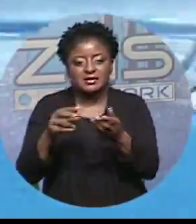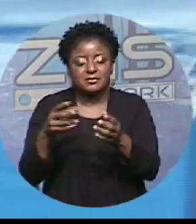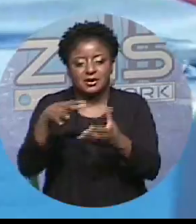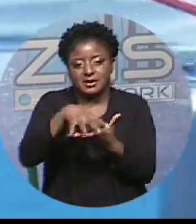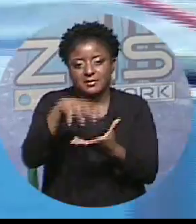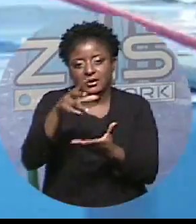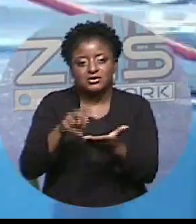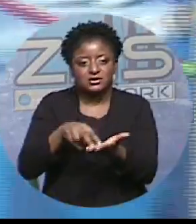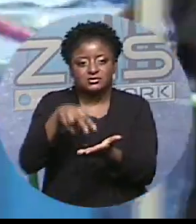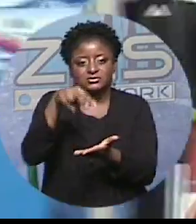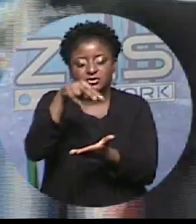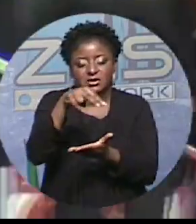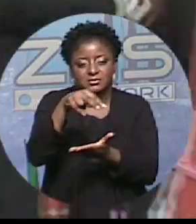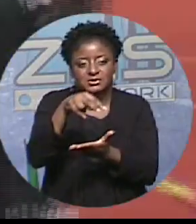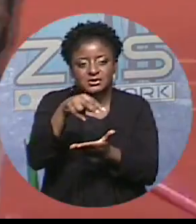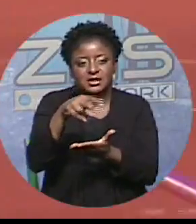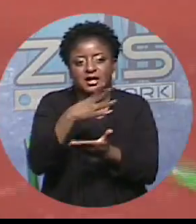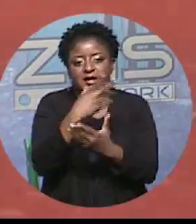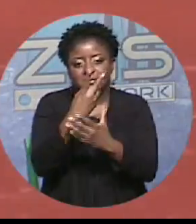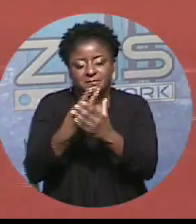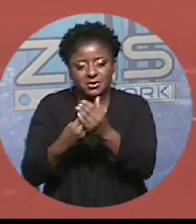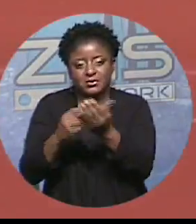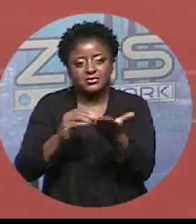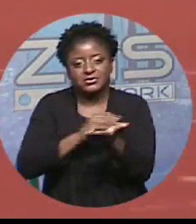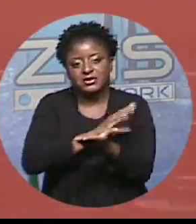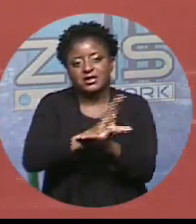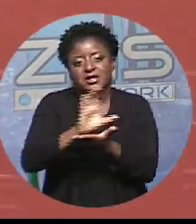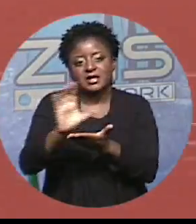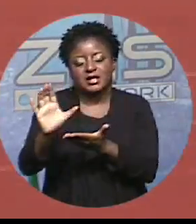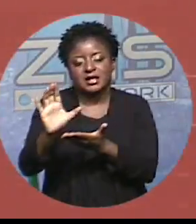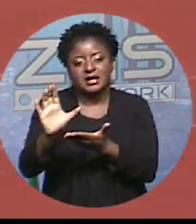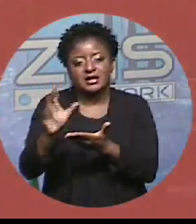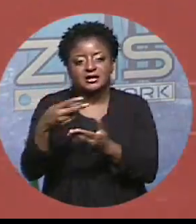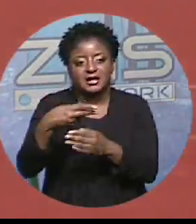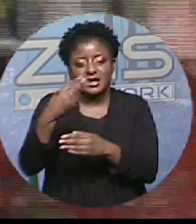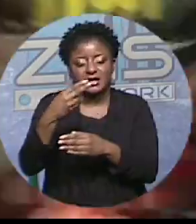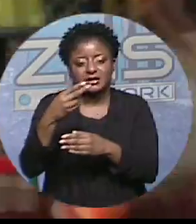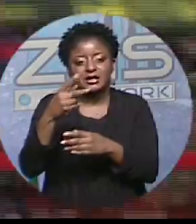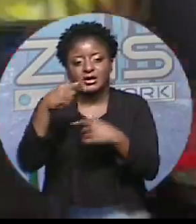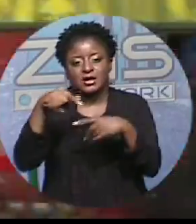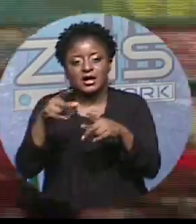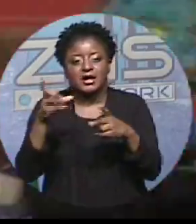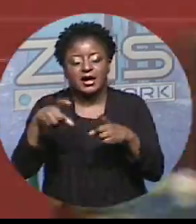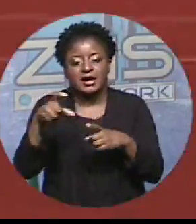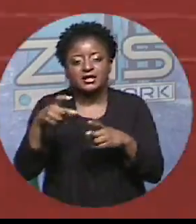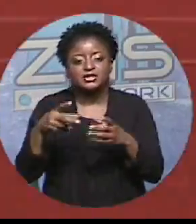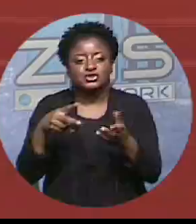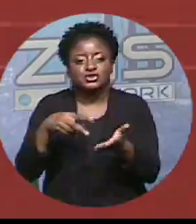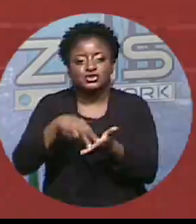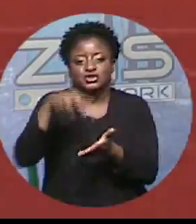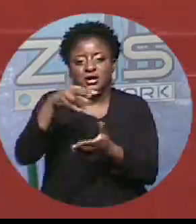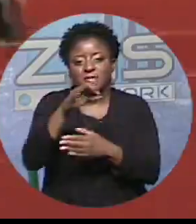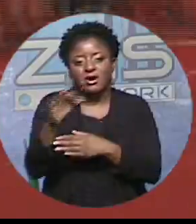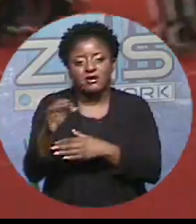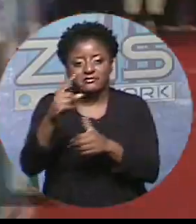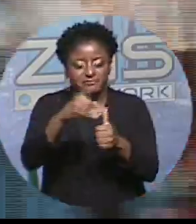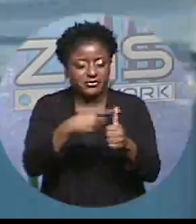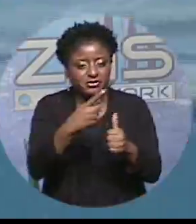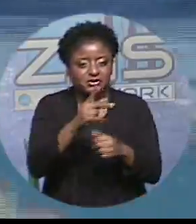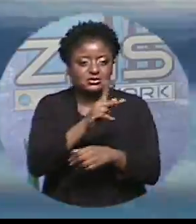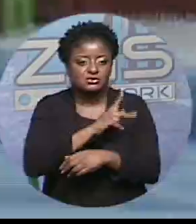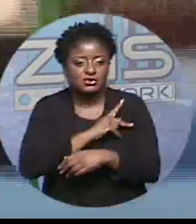of 2.06 meters on the first attempt, it went to a jump off. Up first was Romes, who knocked down the bar